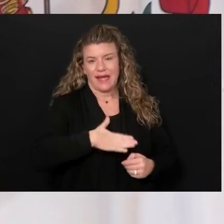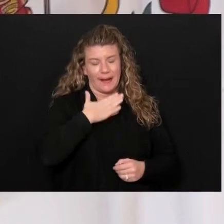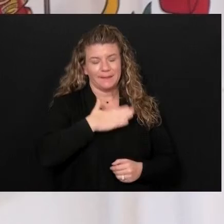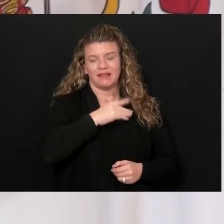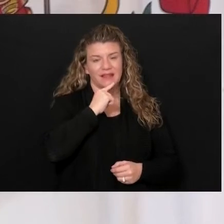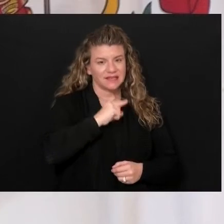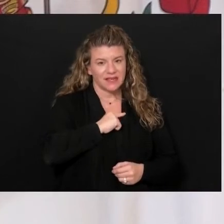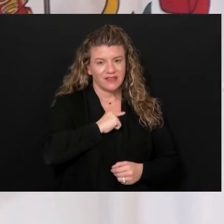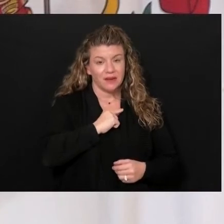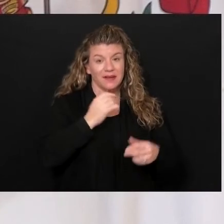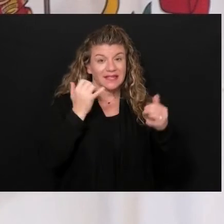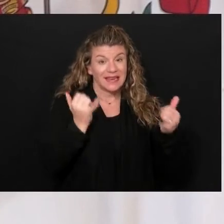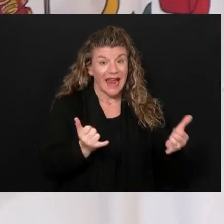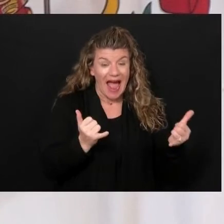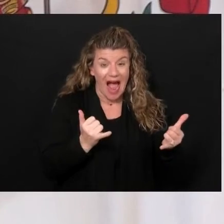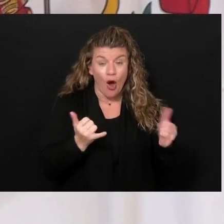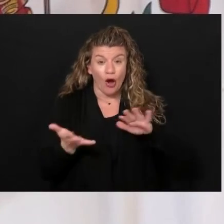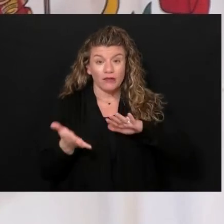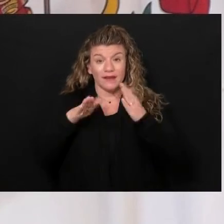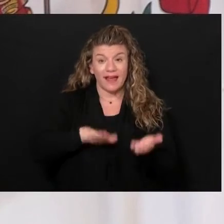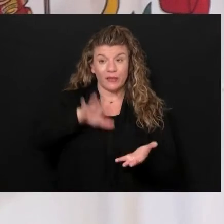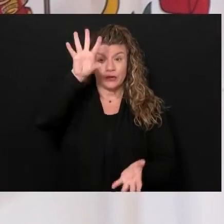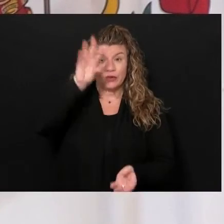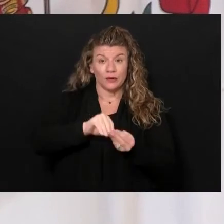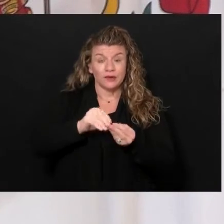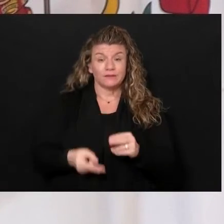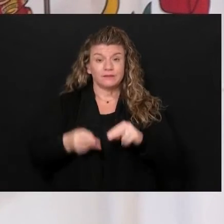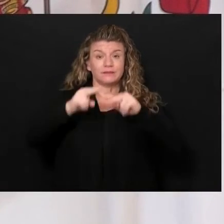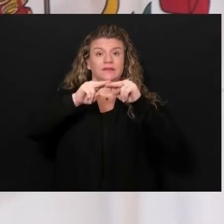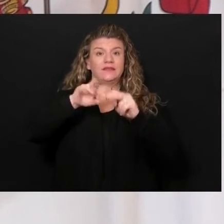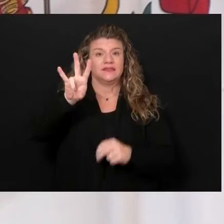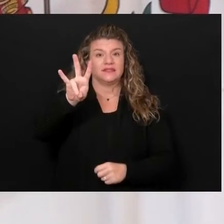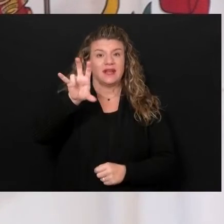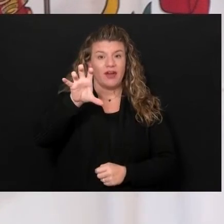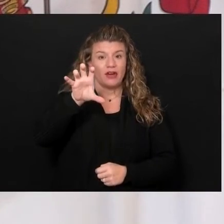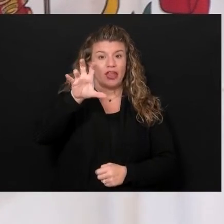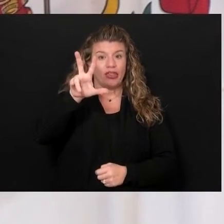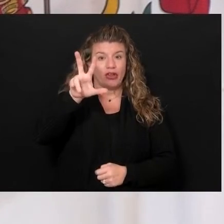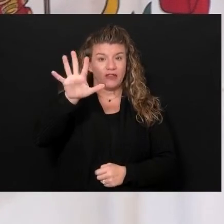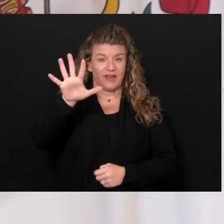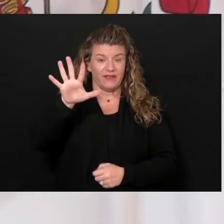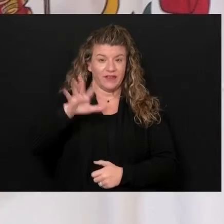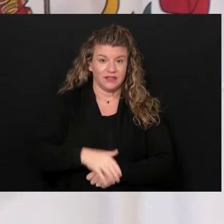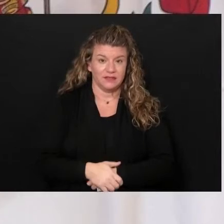as now our death toll in West Virginia has risen to 735.